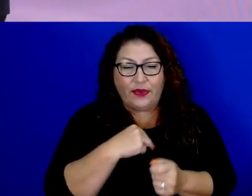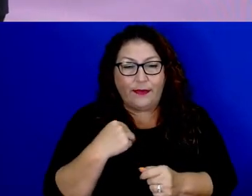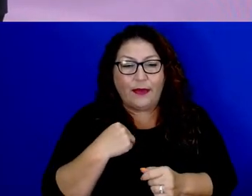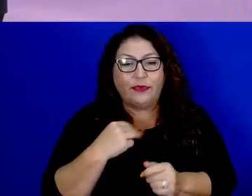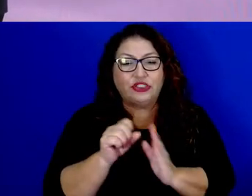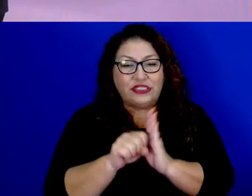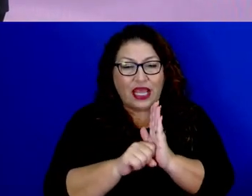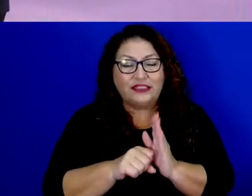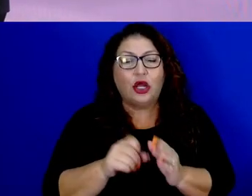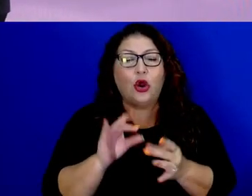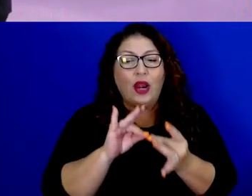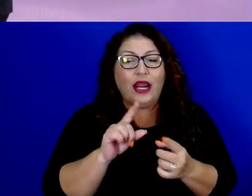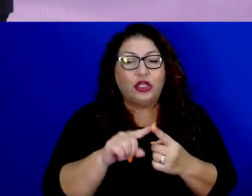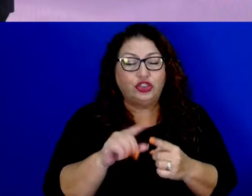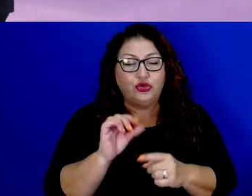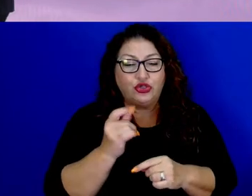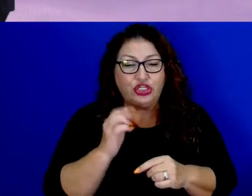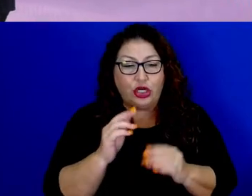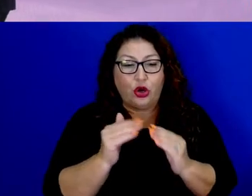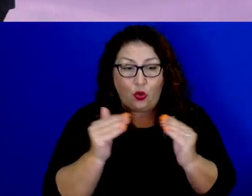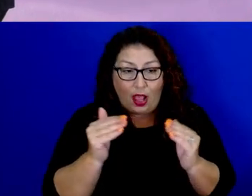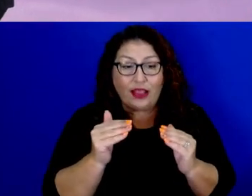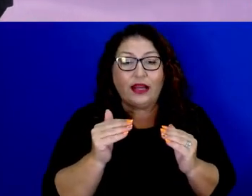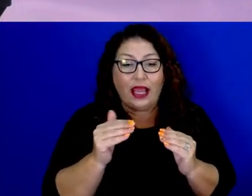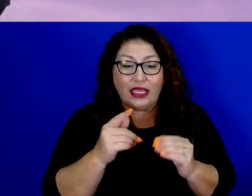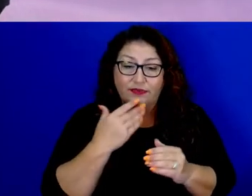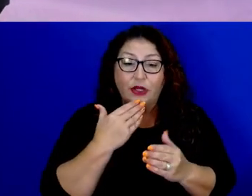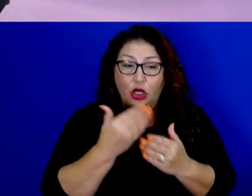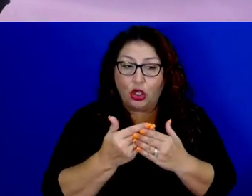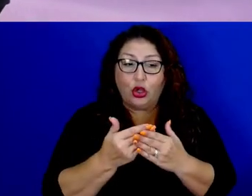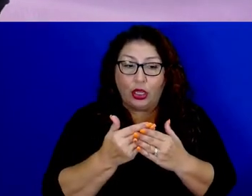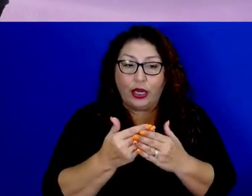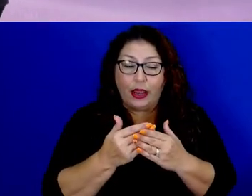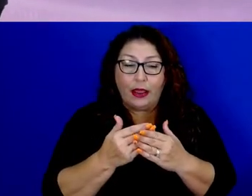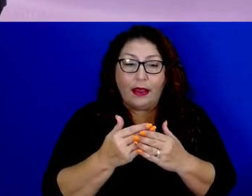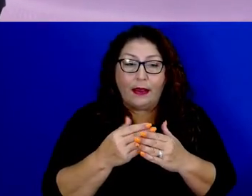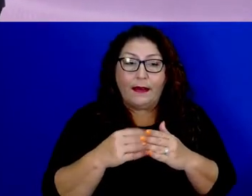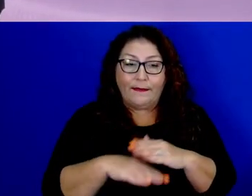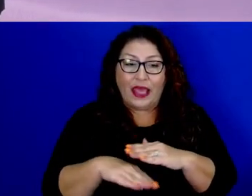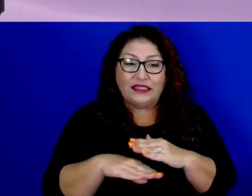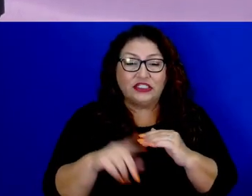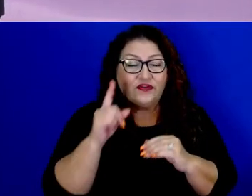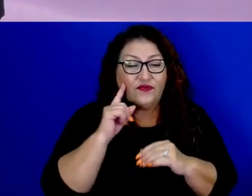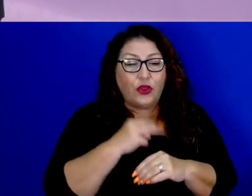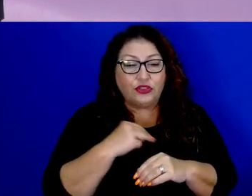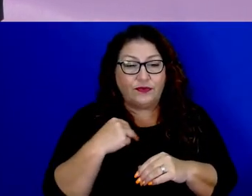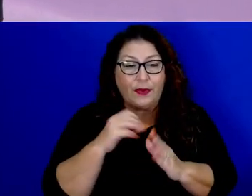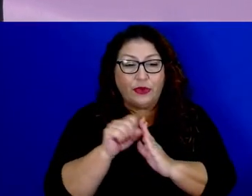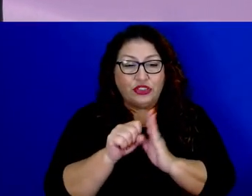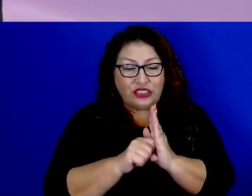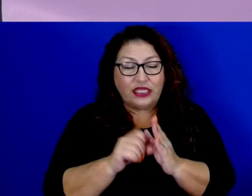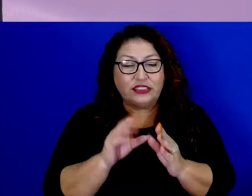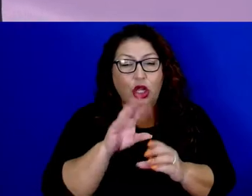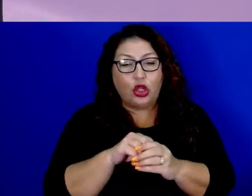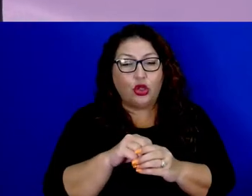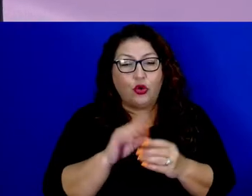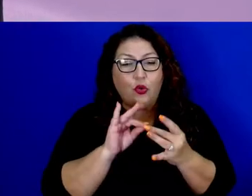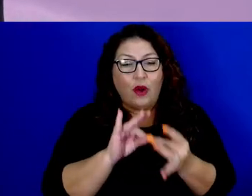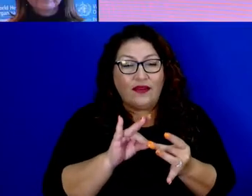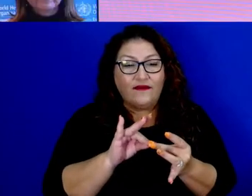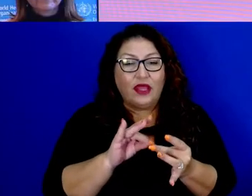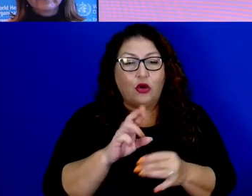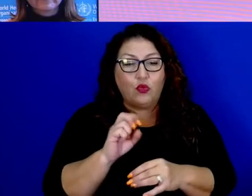equality have been a good basis for those member states to include relevant reforms and investments in the